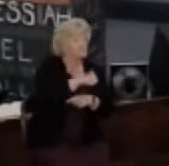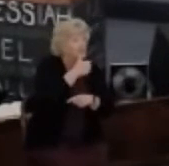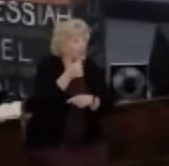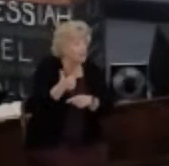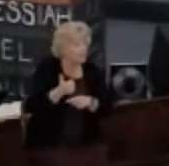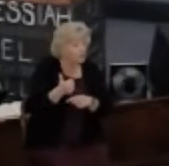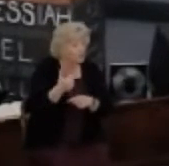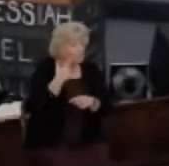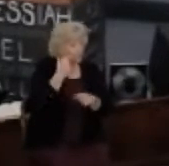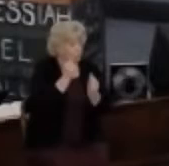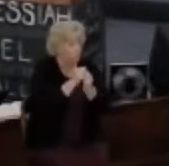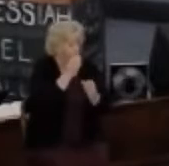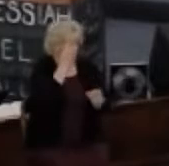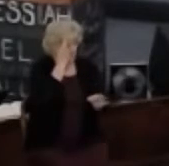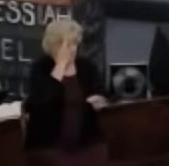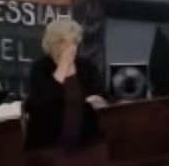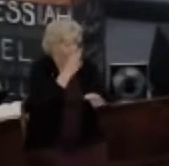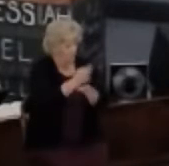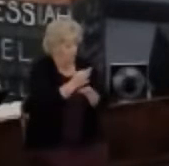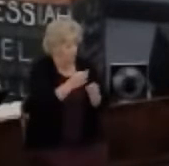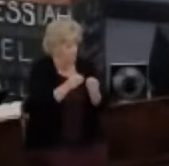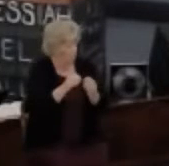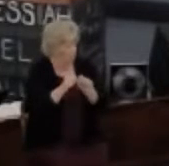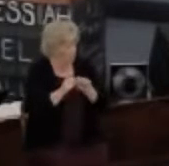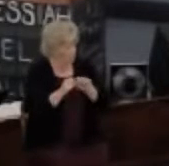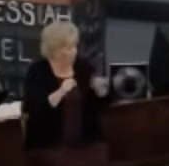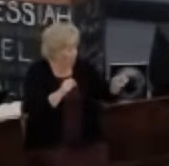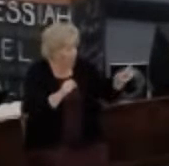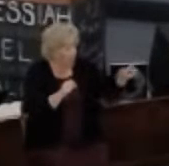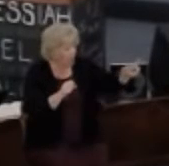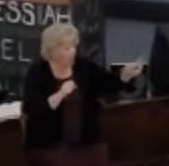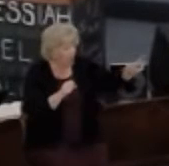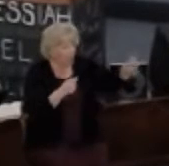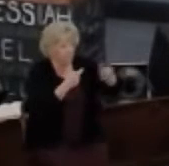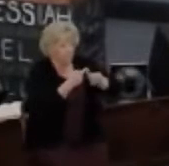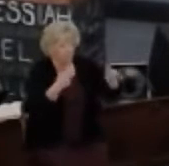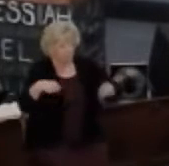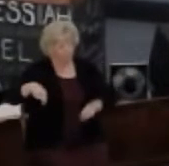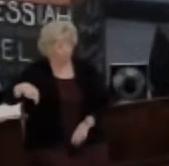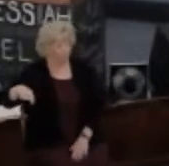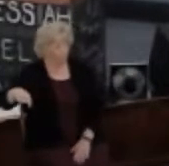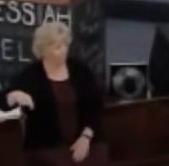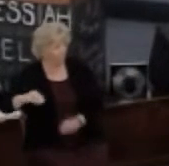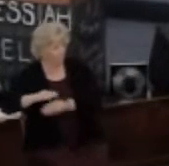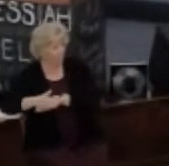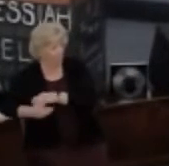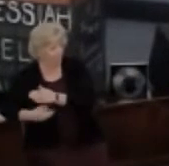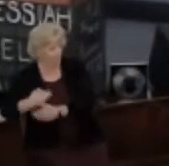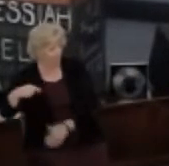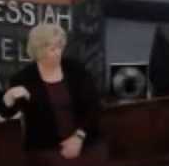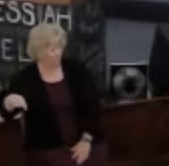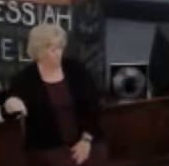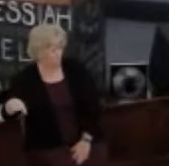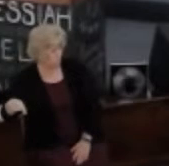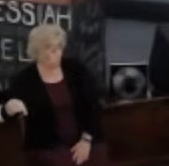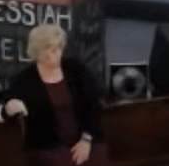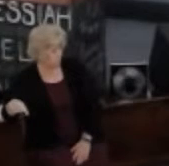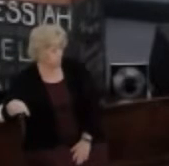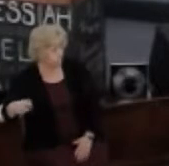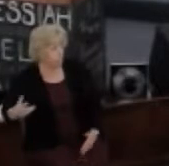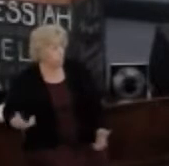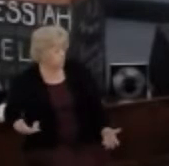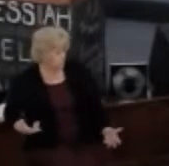by faith from the security of the land, from the security of our comfort zone. Let's not